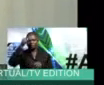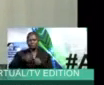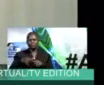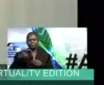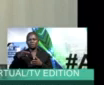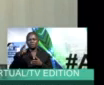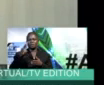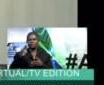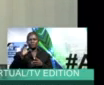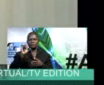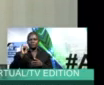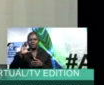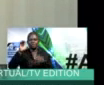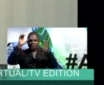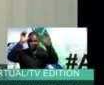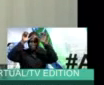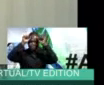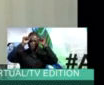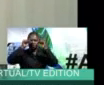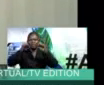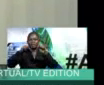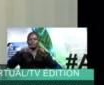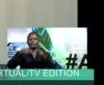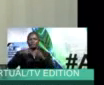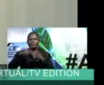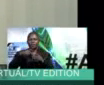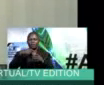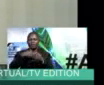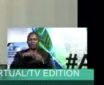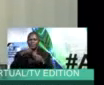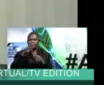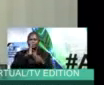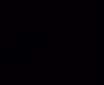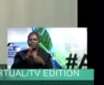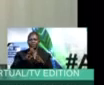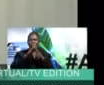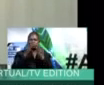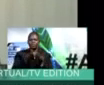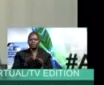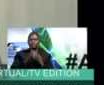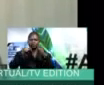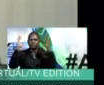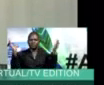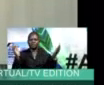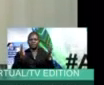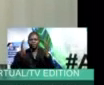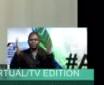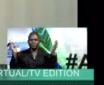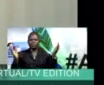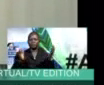if we recall, the Vice President, Professor Yemi Osinbajo, recently at the opening